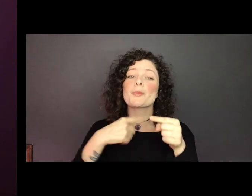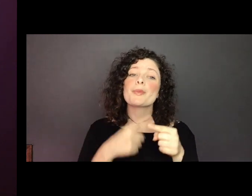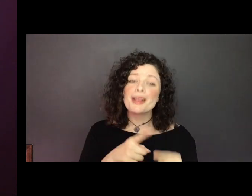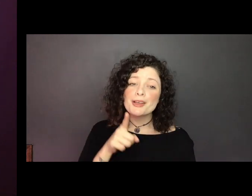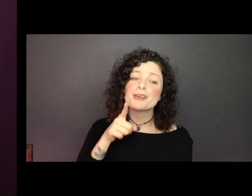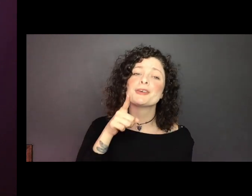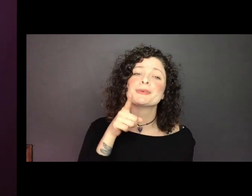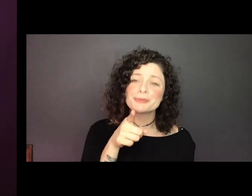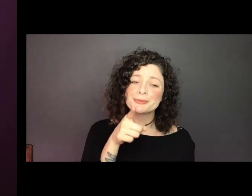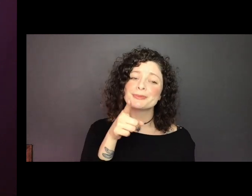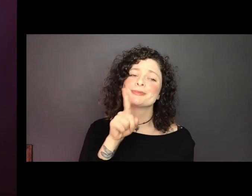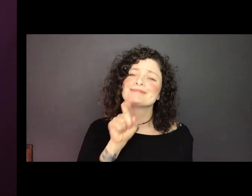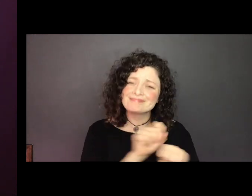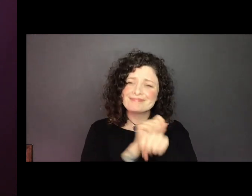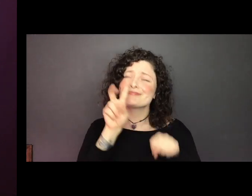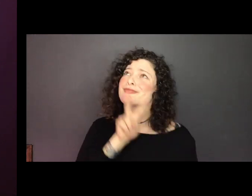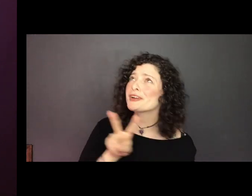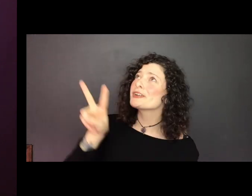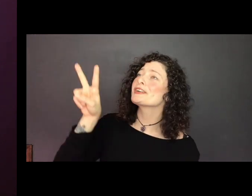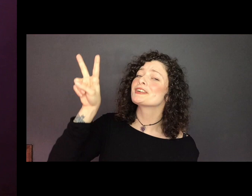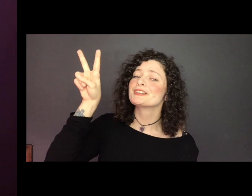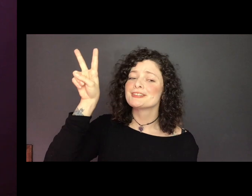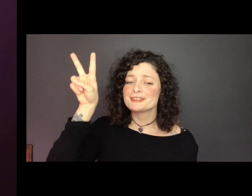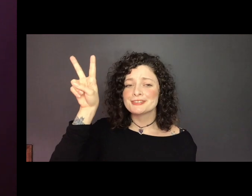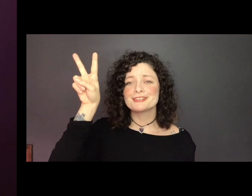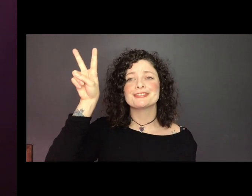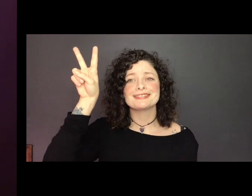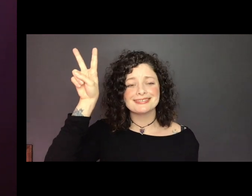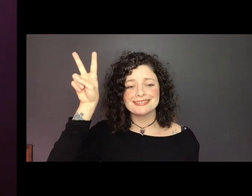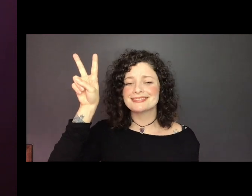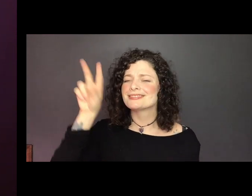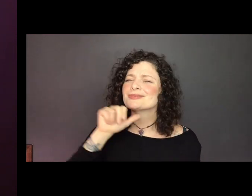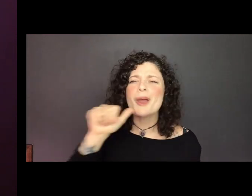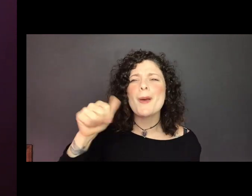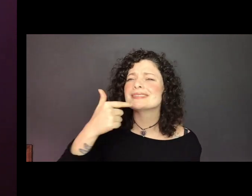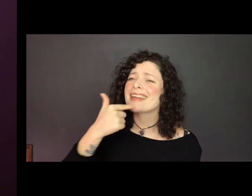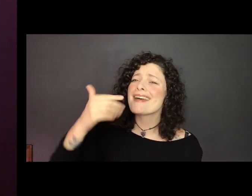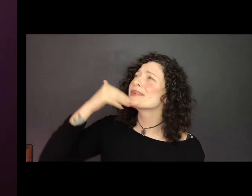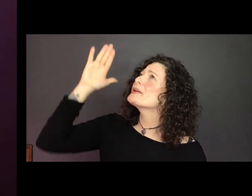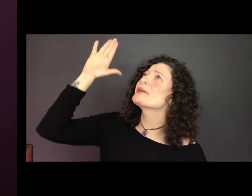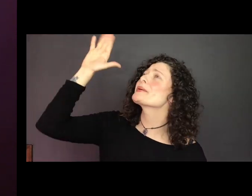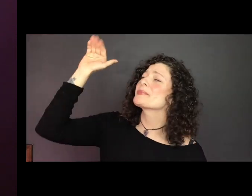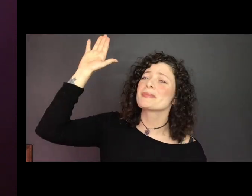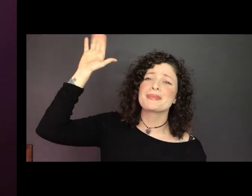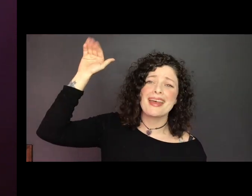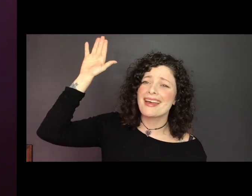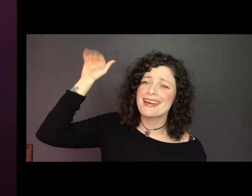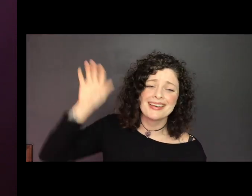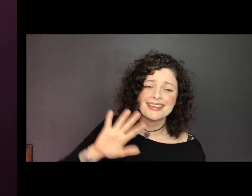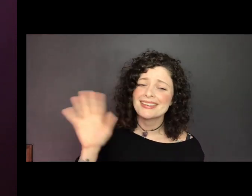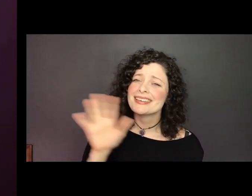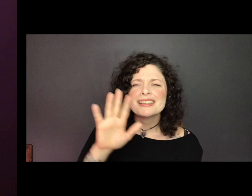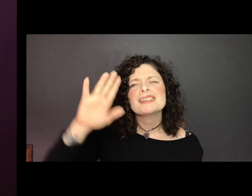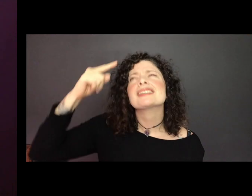when you look to the night skies, don't think of